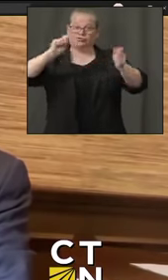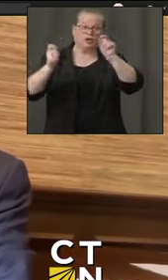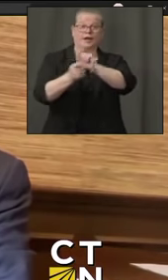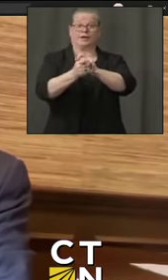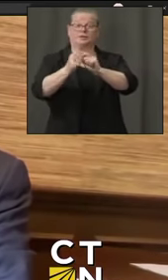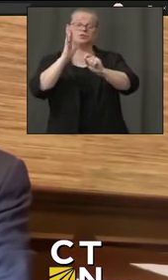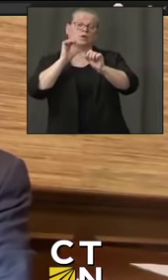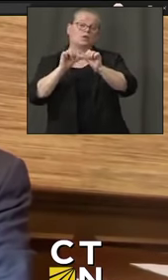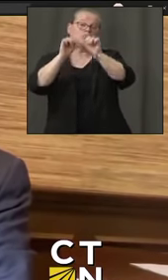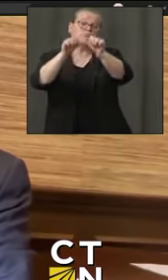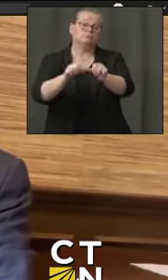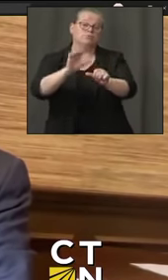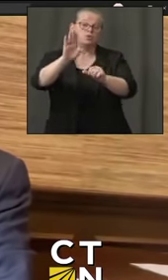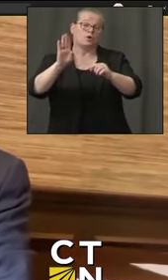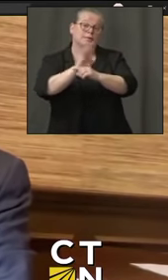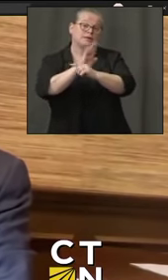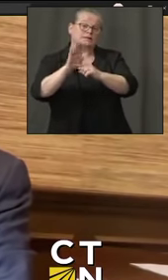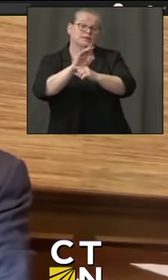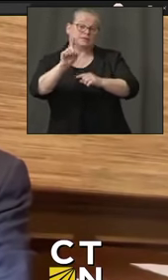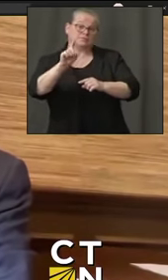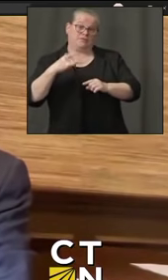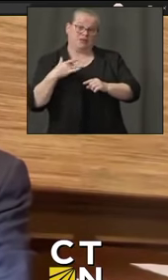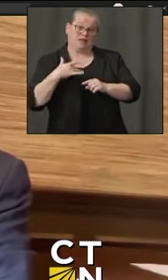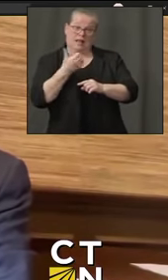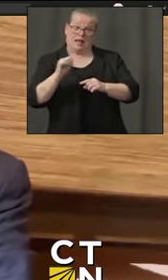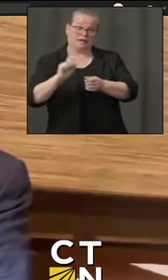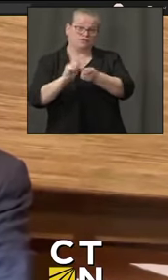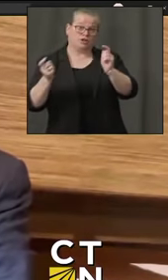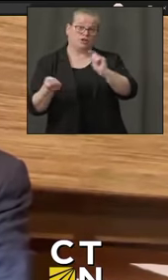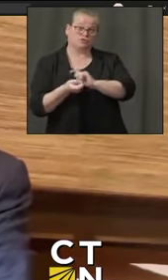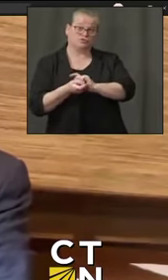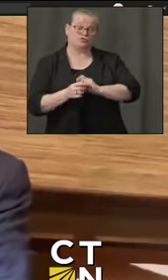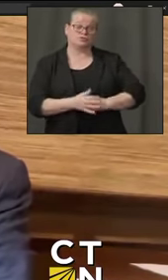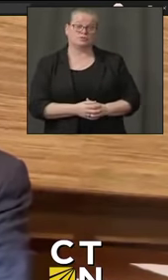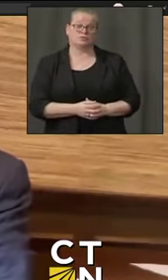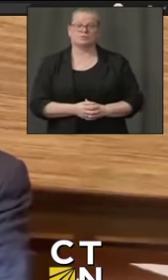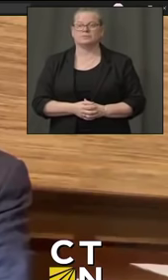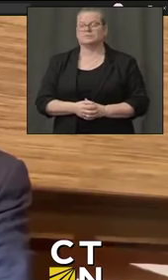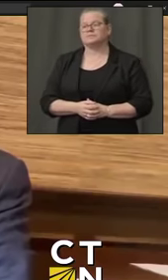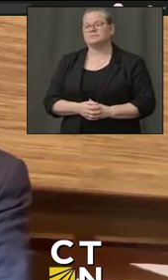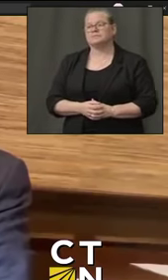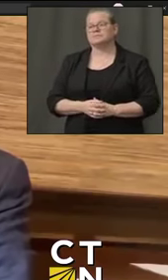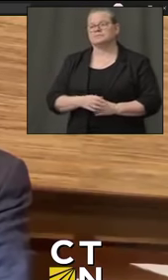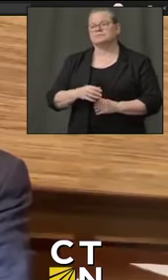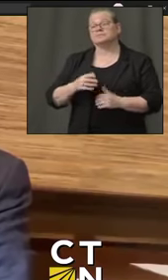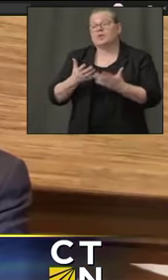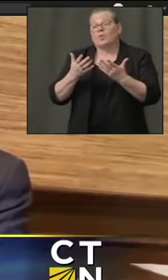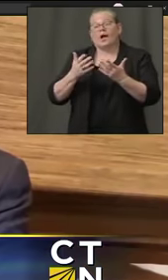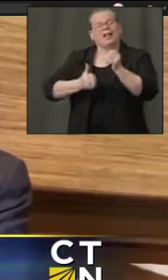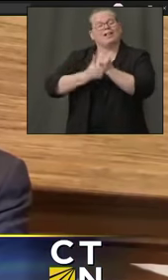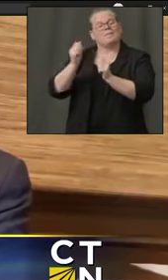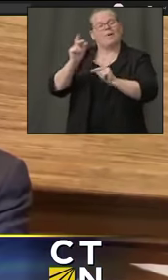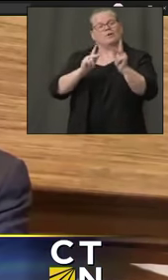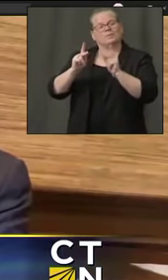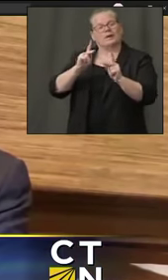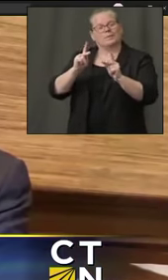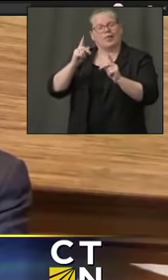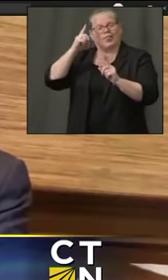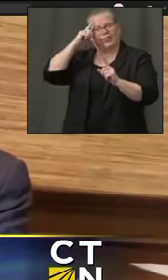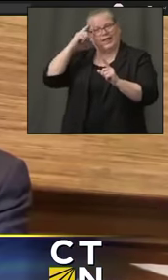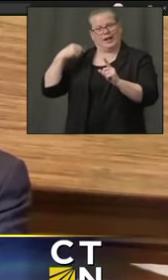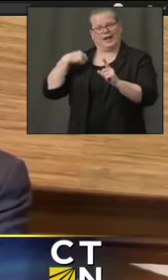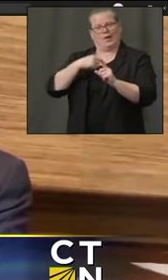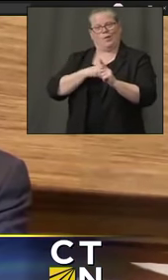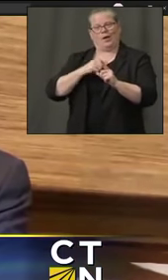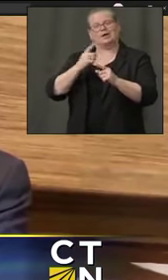business? You know, most folks know us and think of us as the corner drugstore. What a lot of people do not appreciate